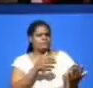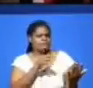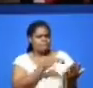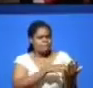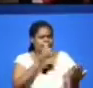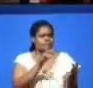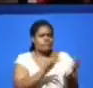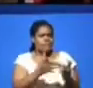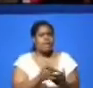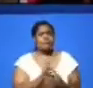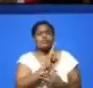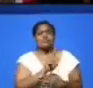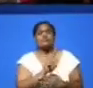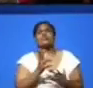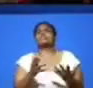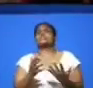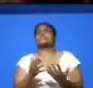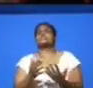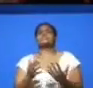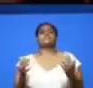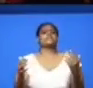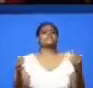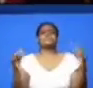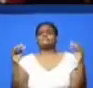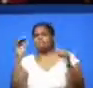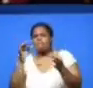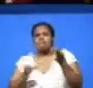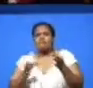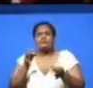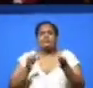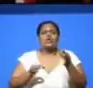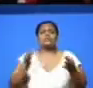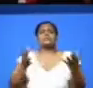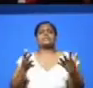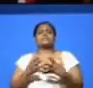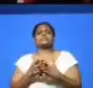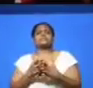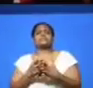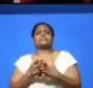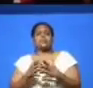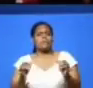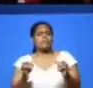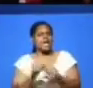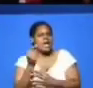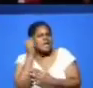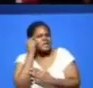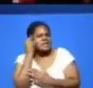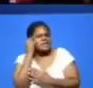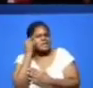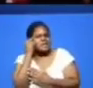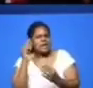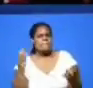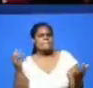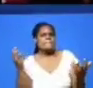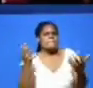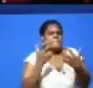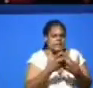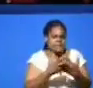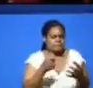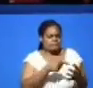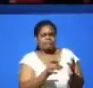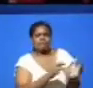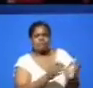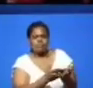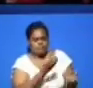who claim to be a teacher, measure what they say against the book of God from